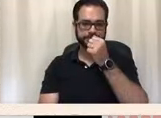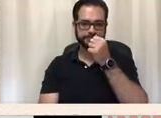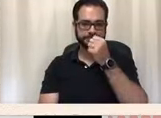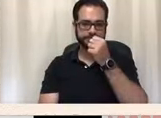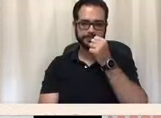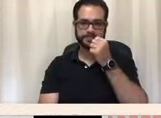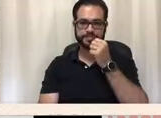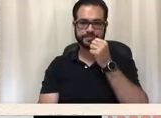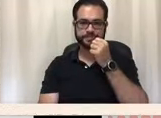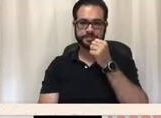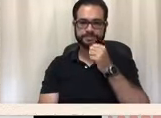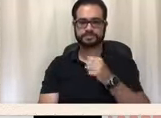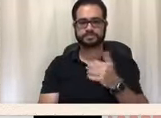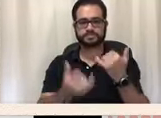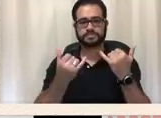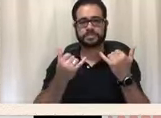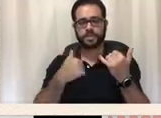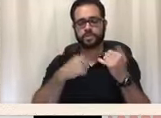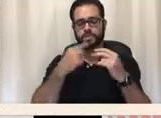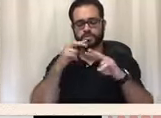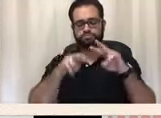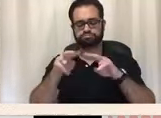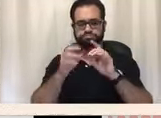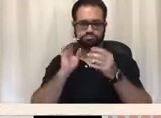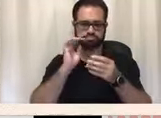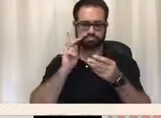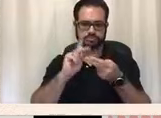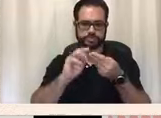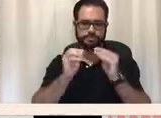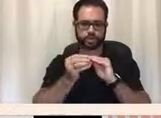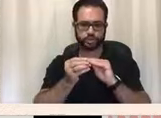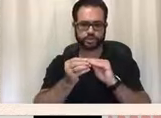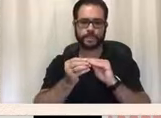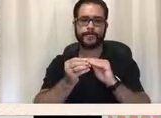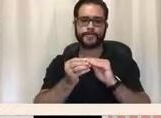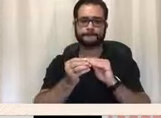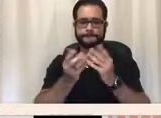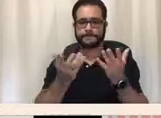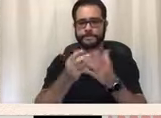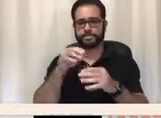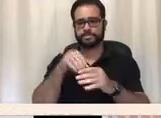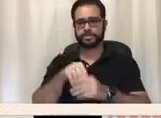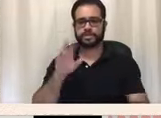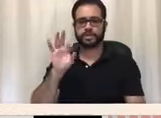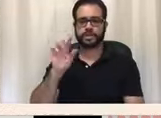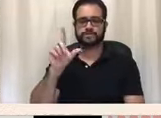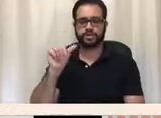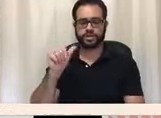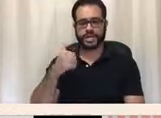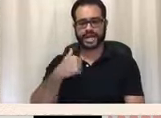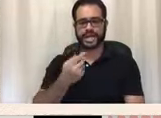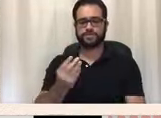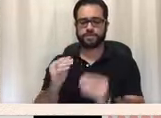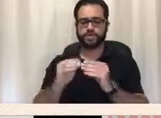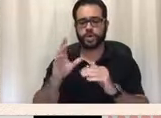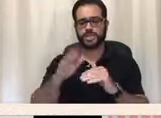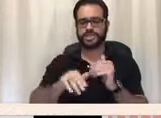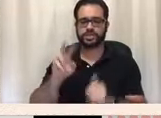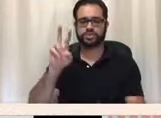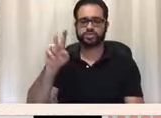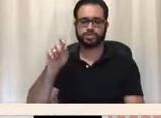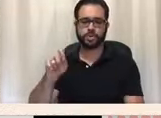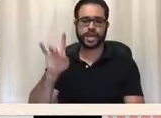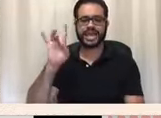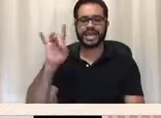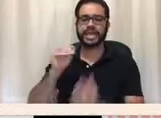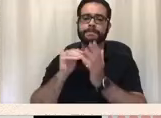Now it's time to look at numbers. So in Florida, there are over 2.8 million students that are enrolled